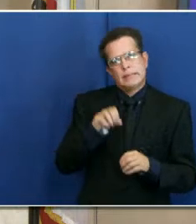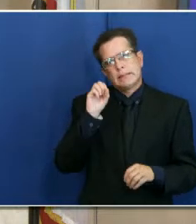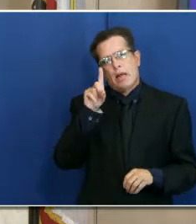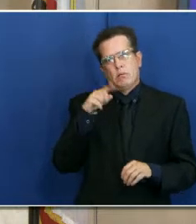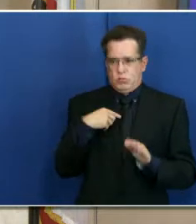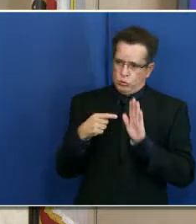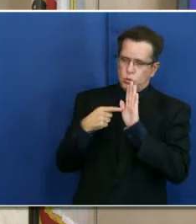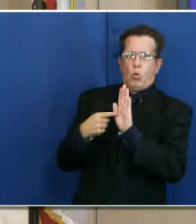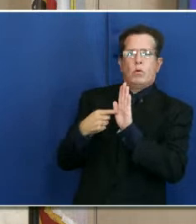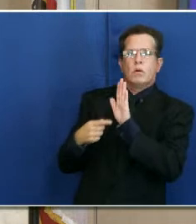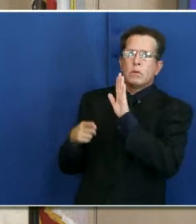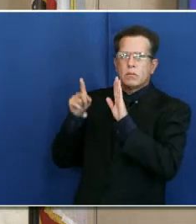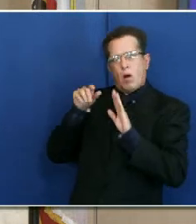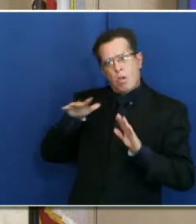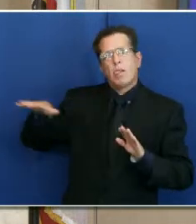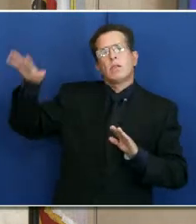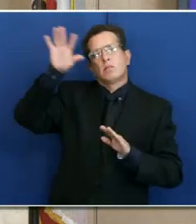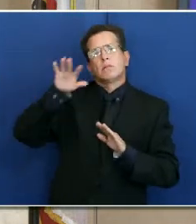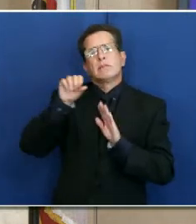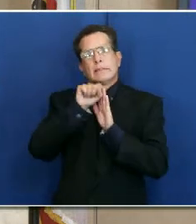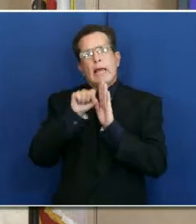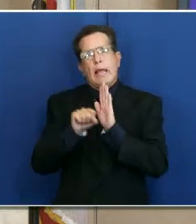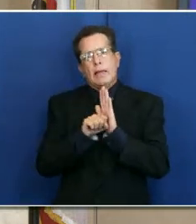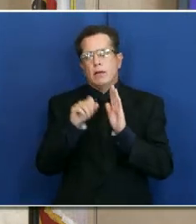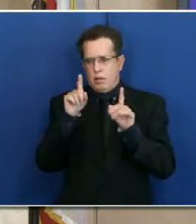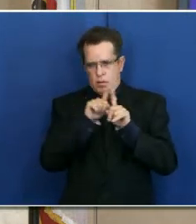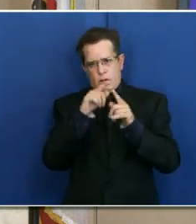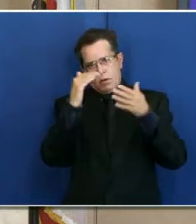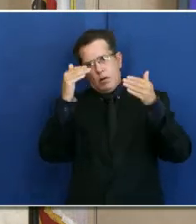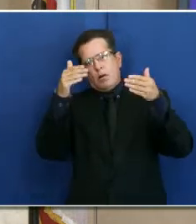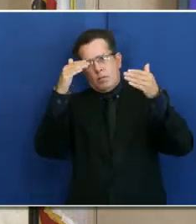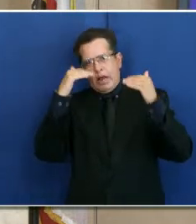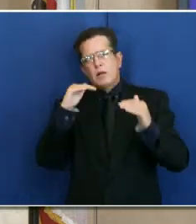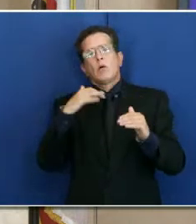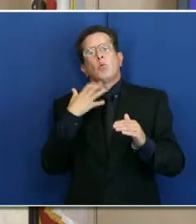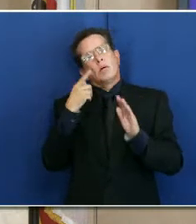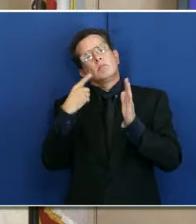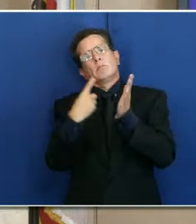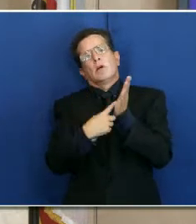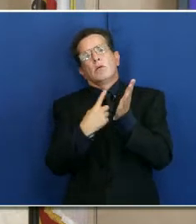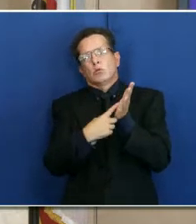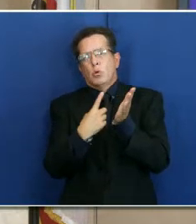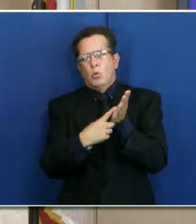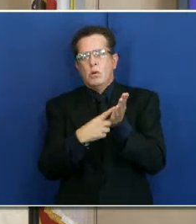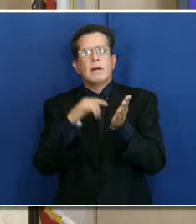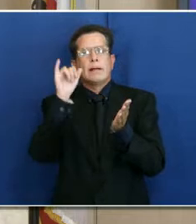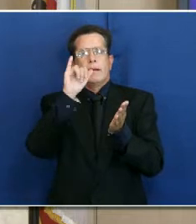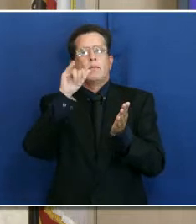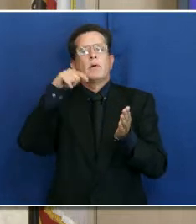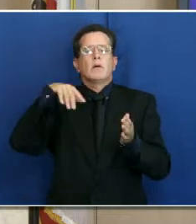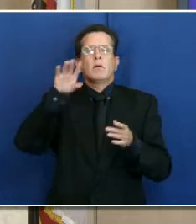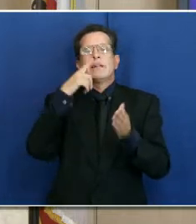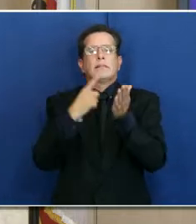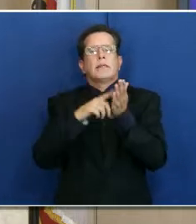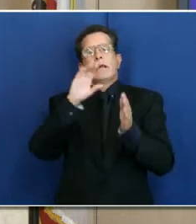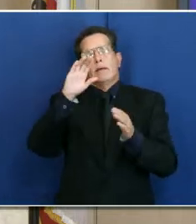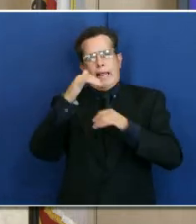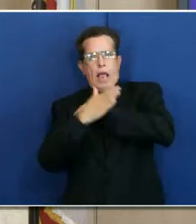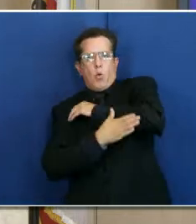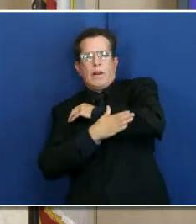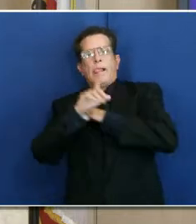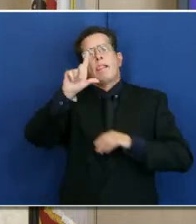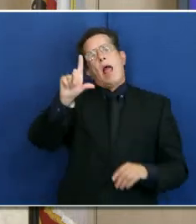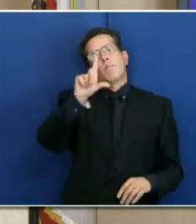reopening businesses, I wanted to touch on something that I know is very important to people, and that's the status of our county libraries. The